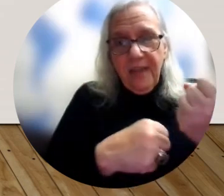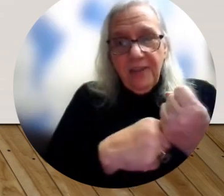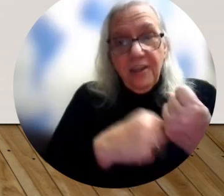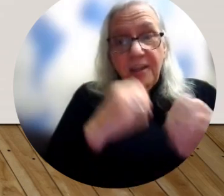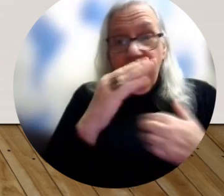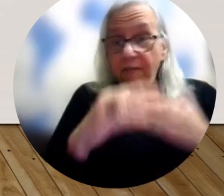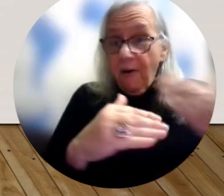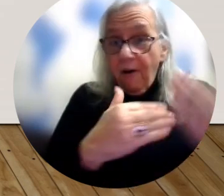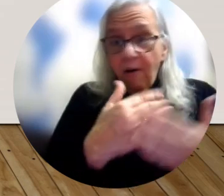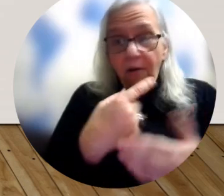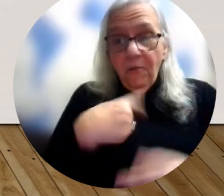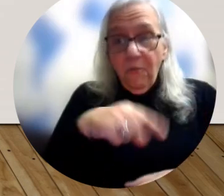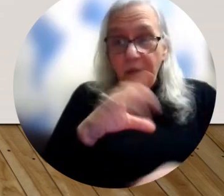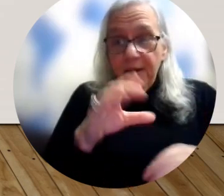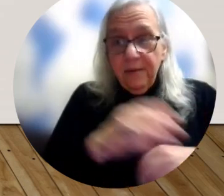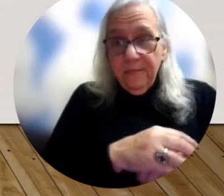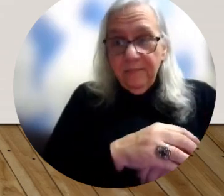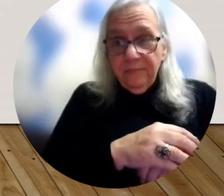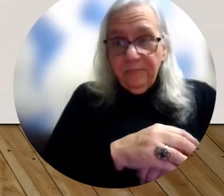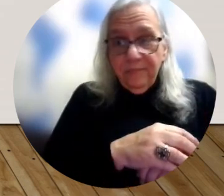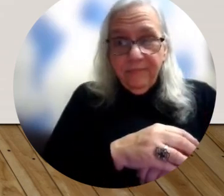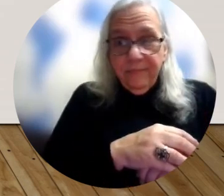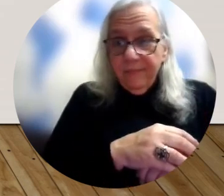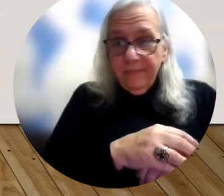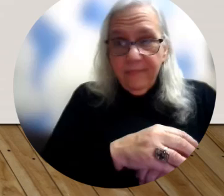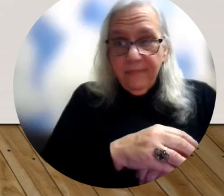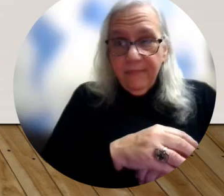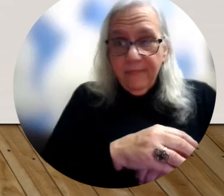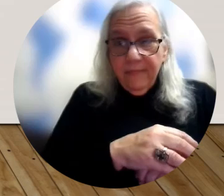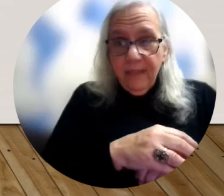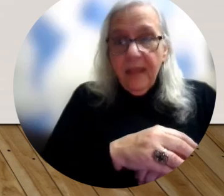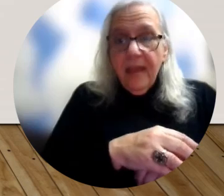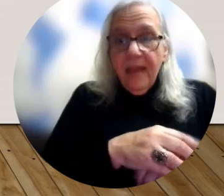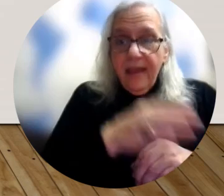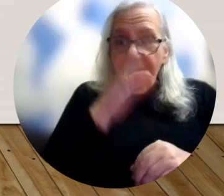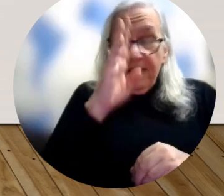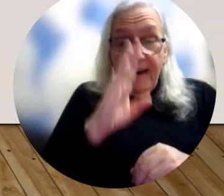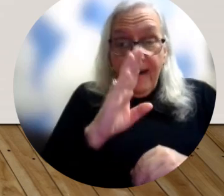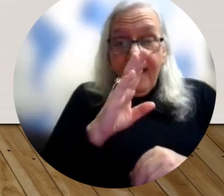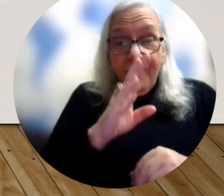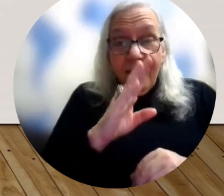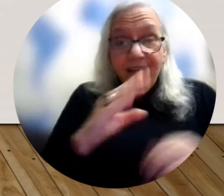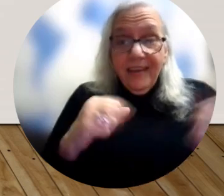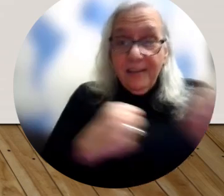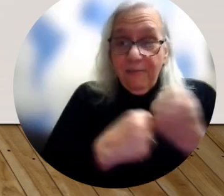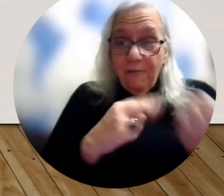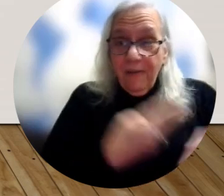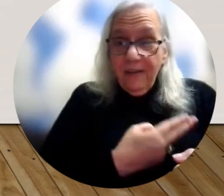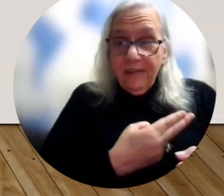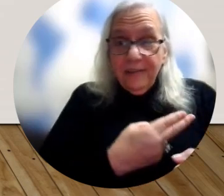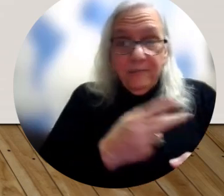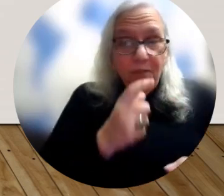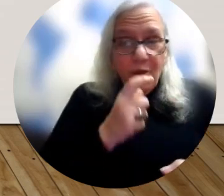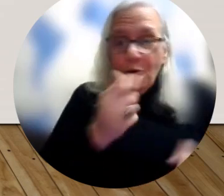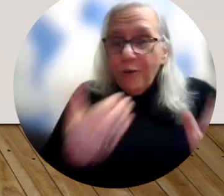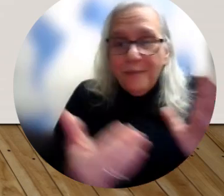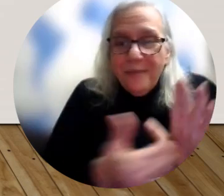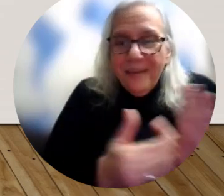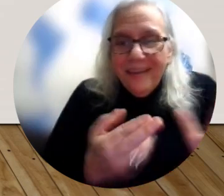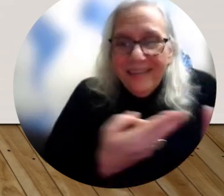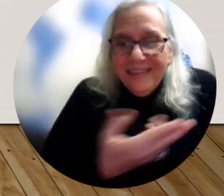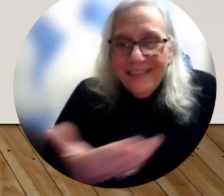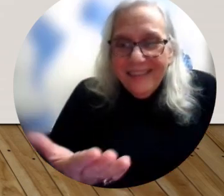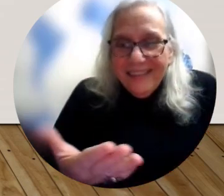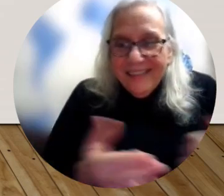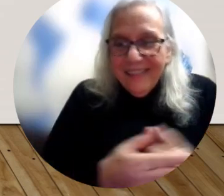and the foundation of all we do. If God is for us, who can